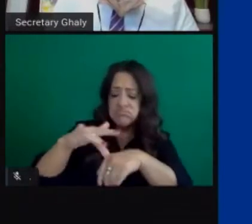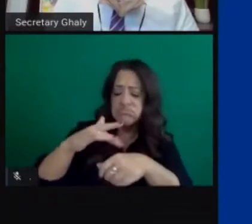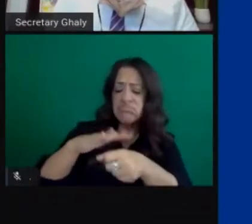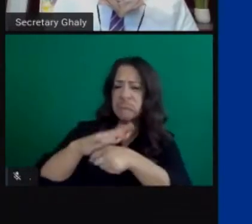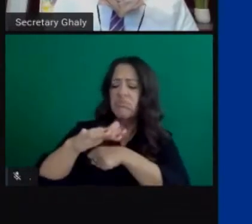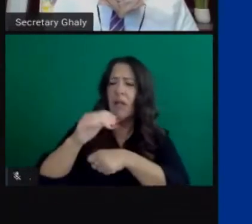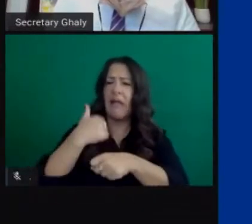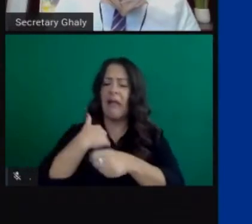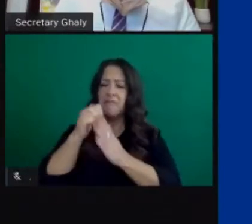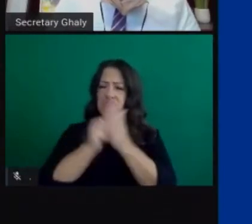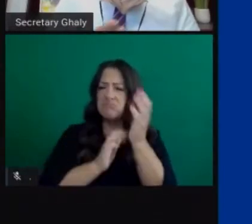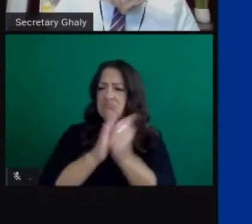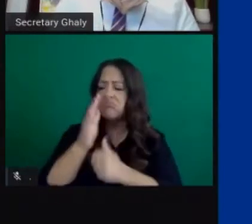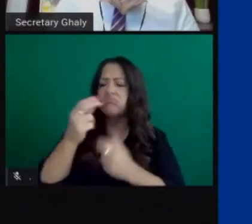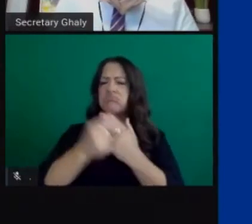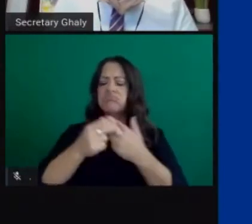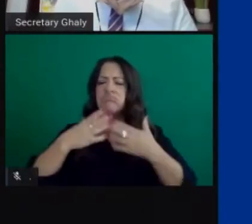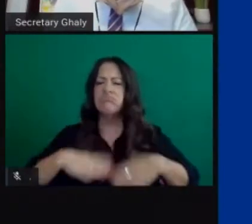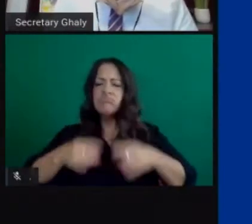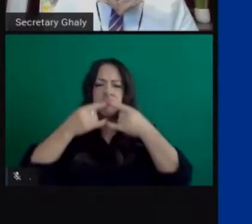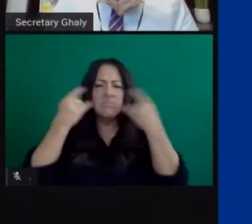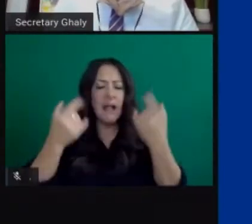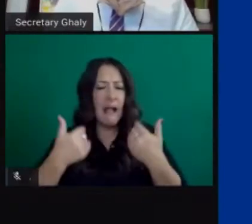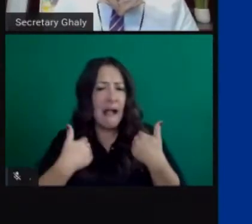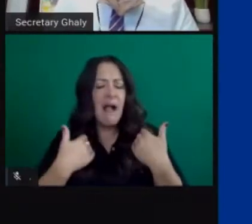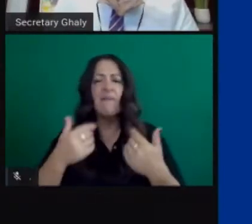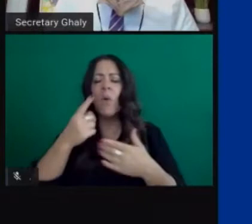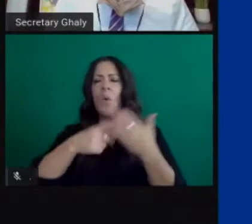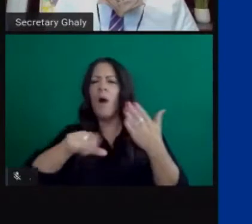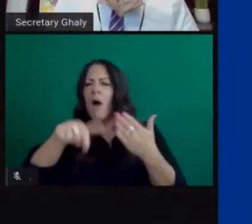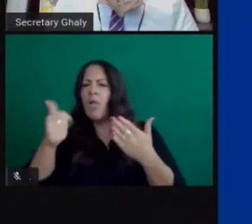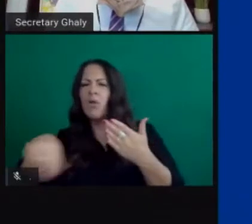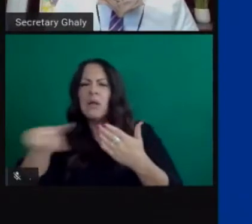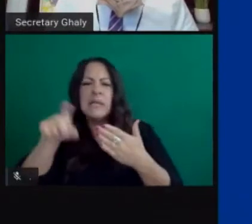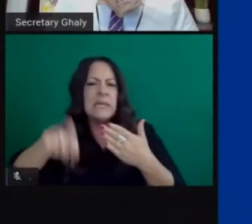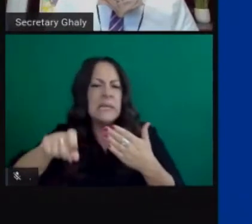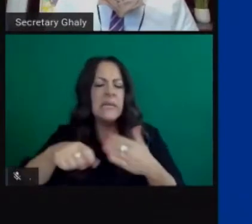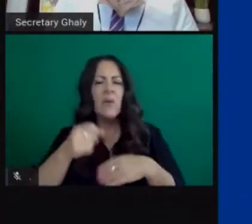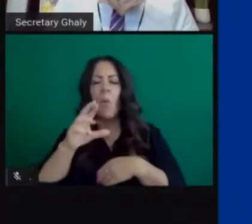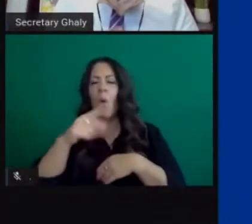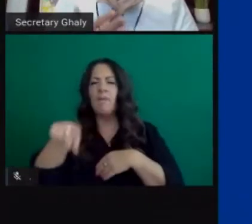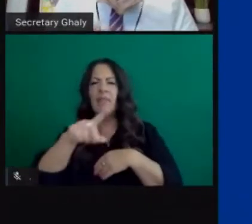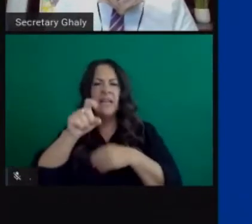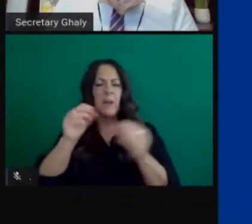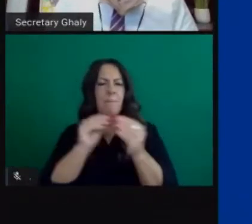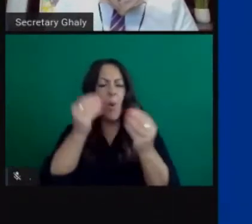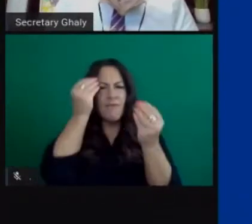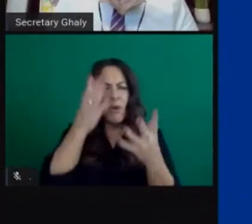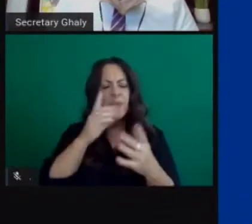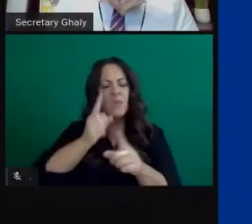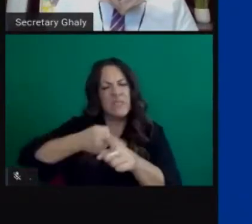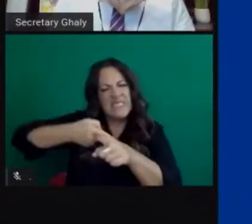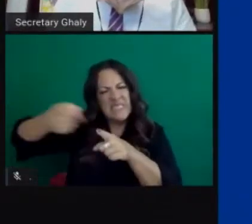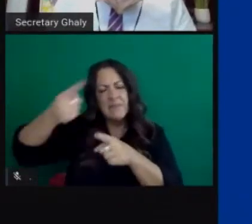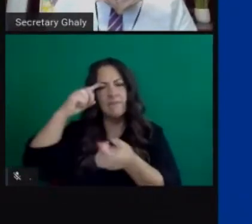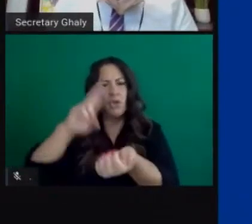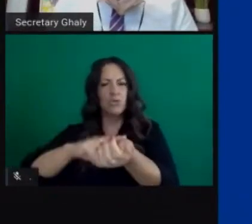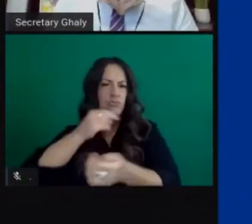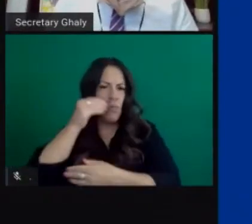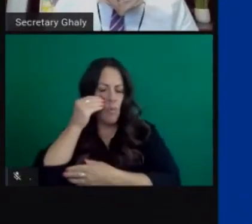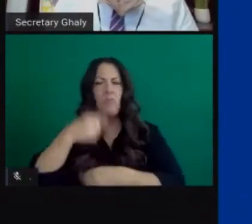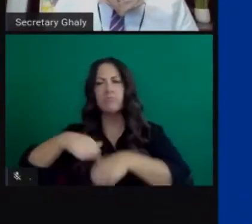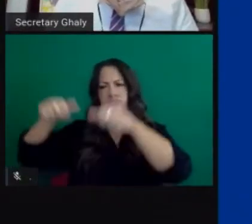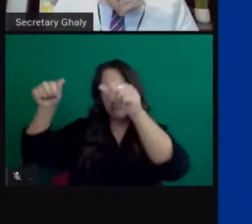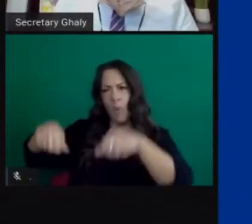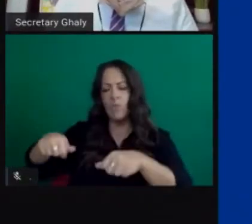any needs that they have. We have an urgent needs website or dashboard that allows us to get that